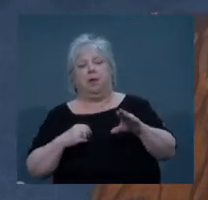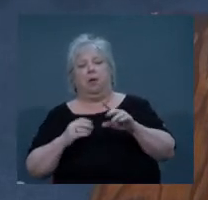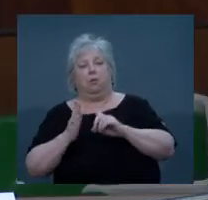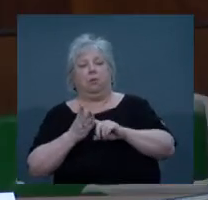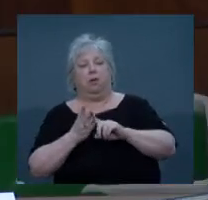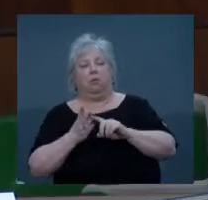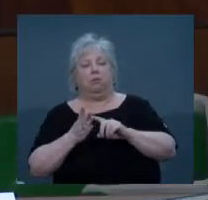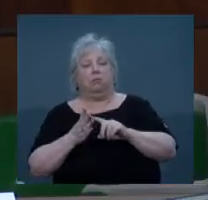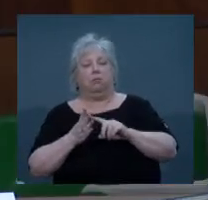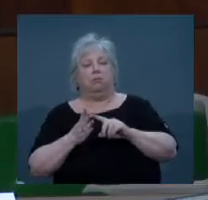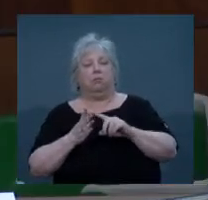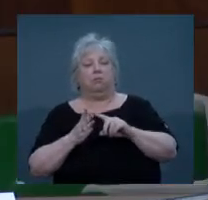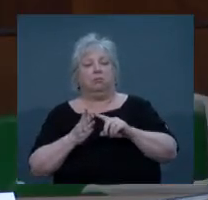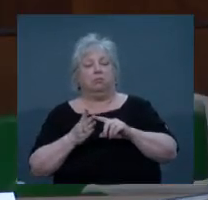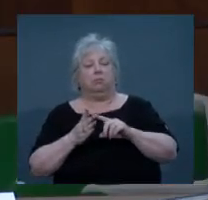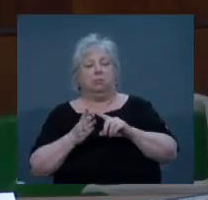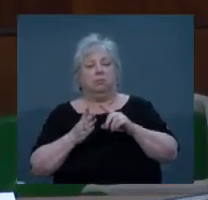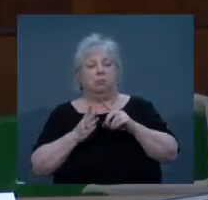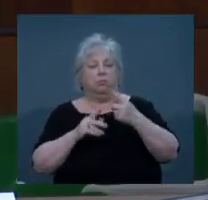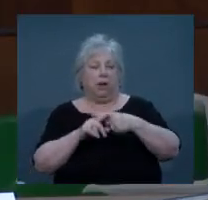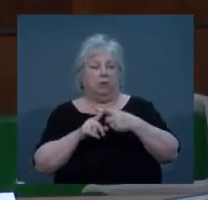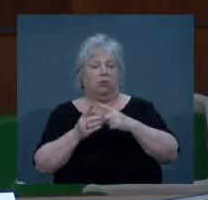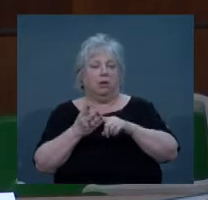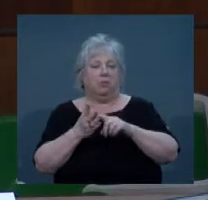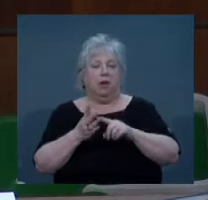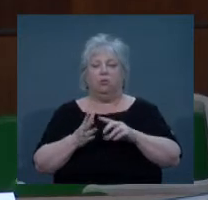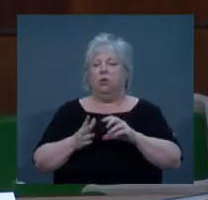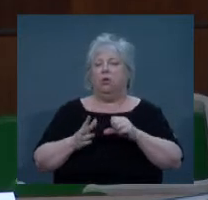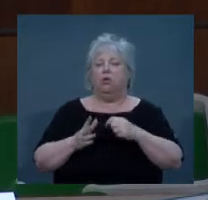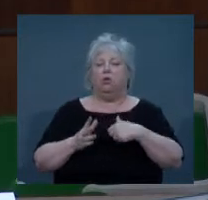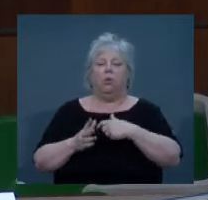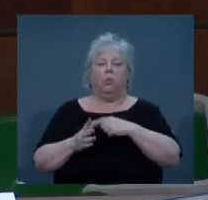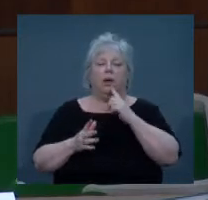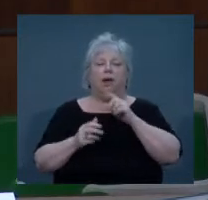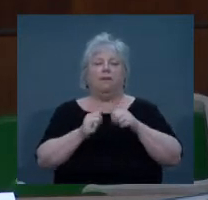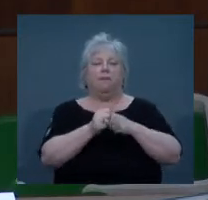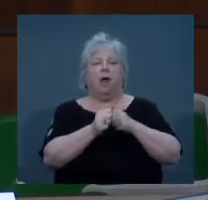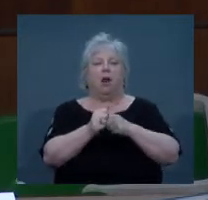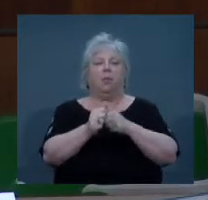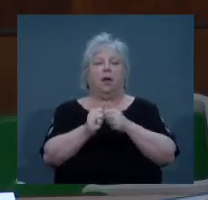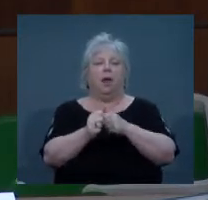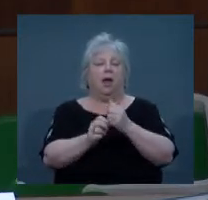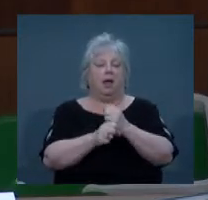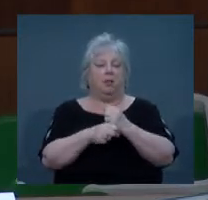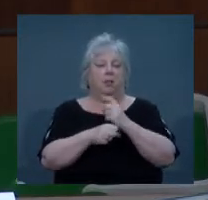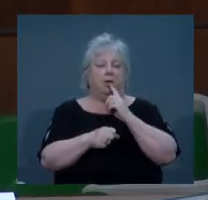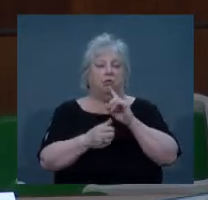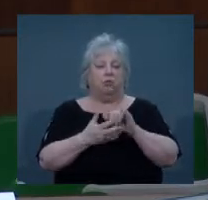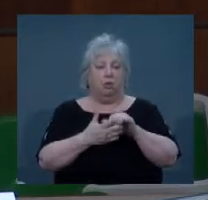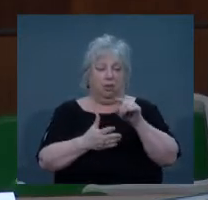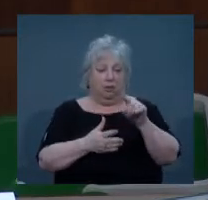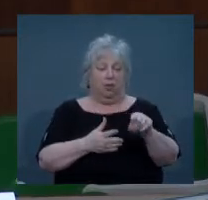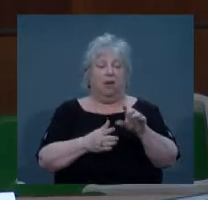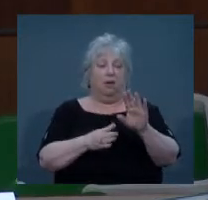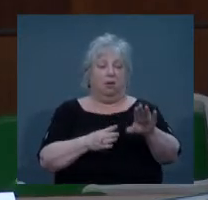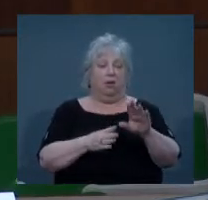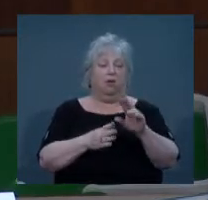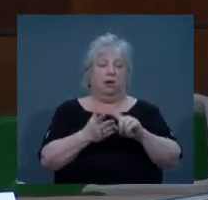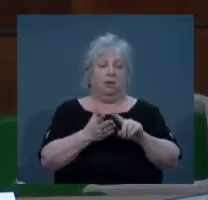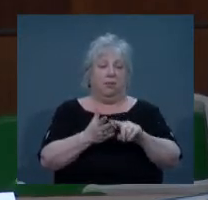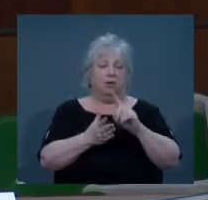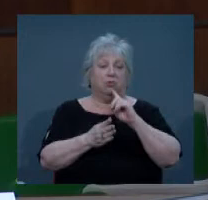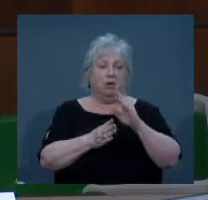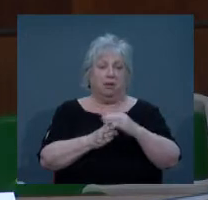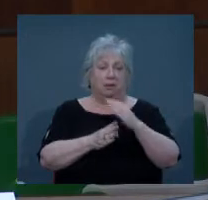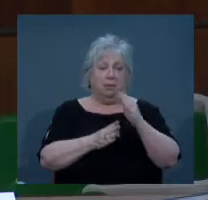follow behind to make sure that their inspection is complete, and I guess according to what our